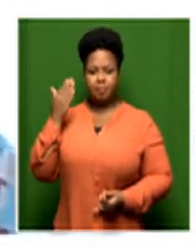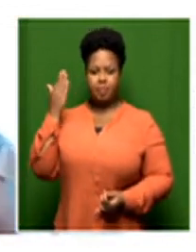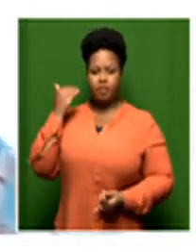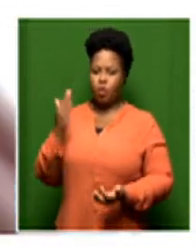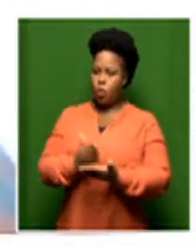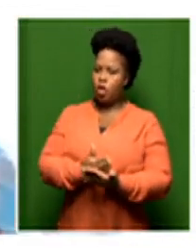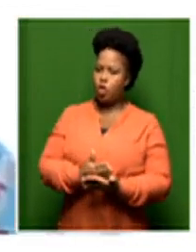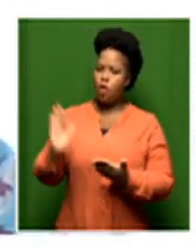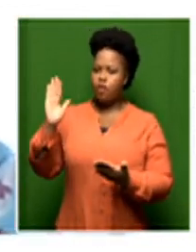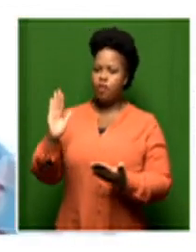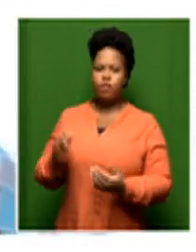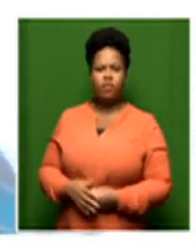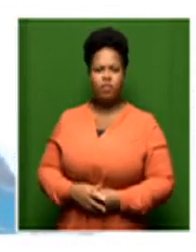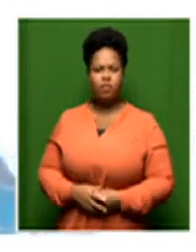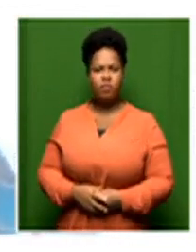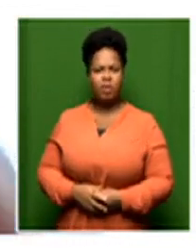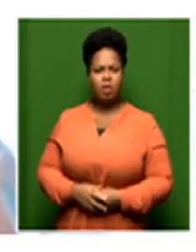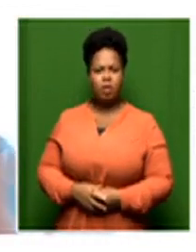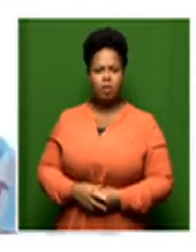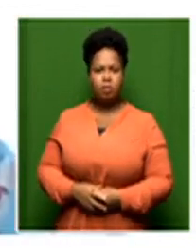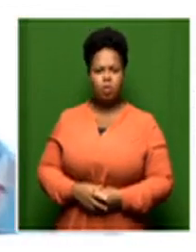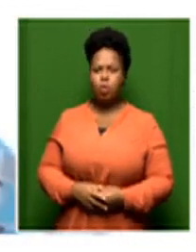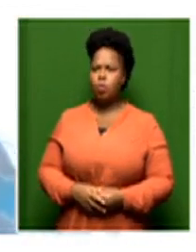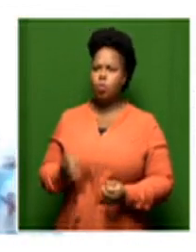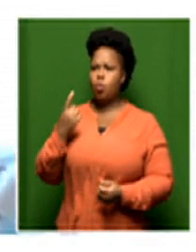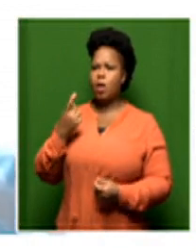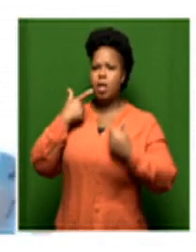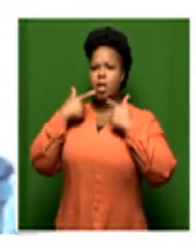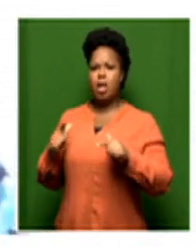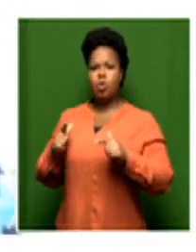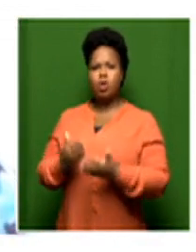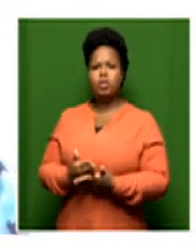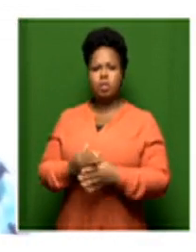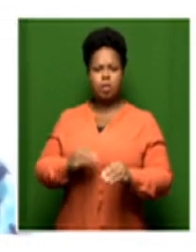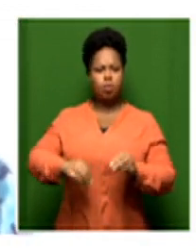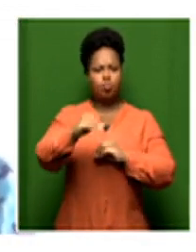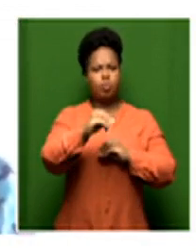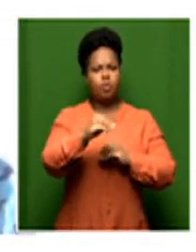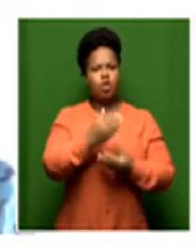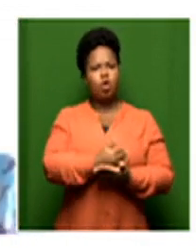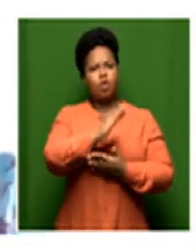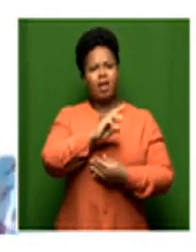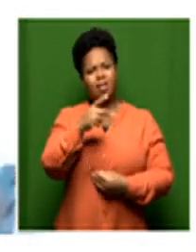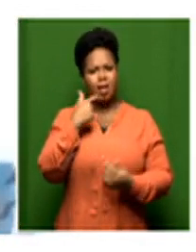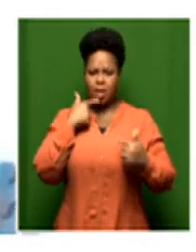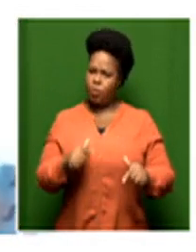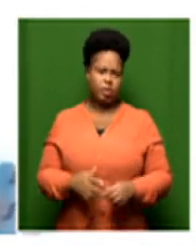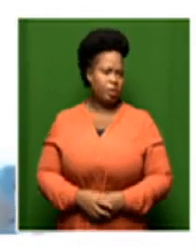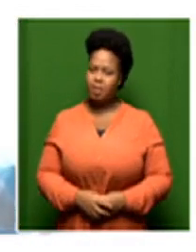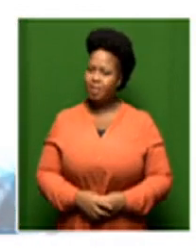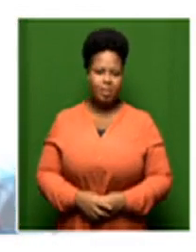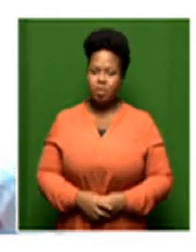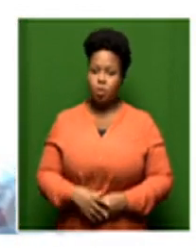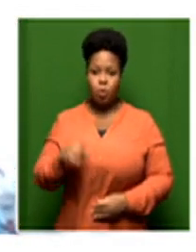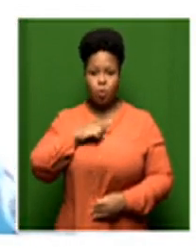the erosion of another language must not replace another language.